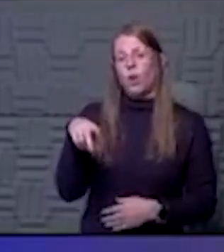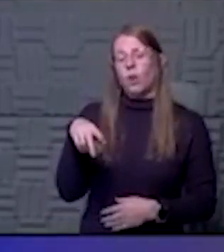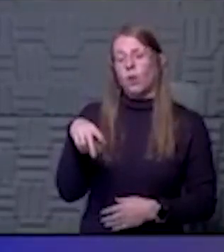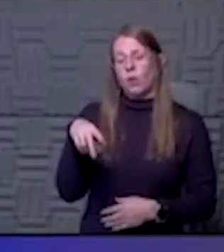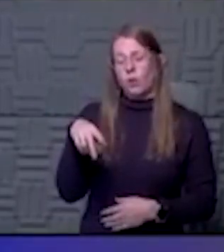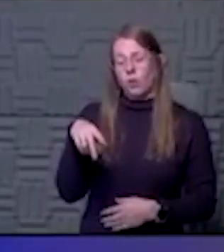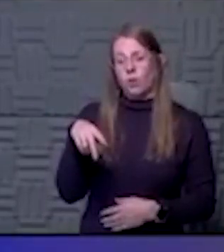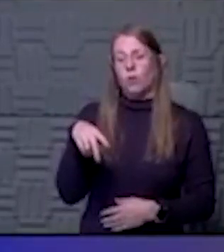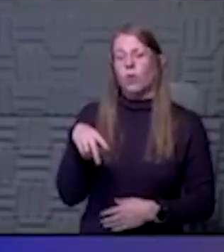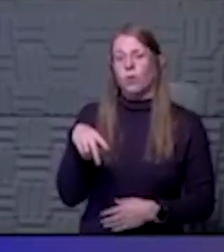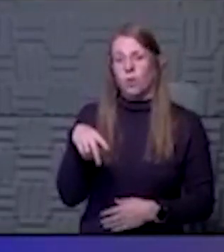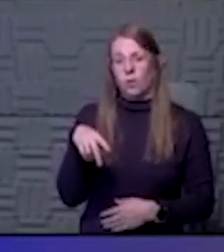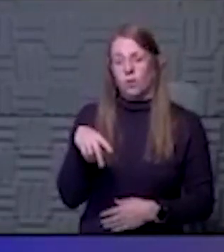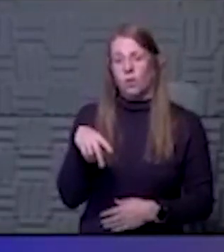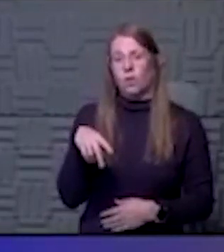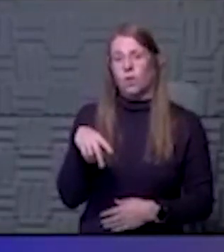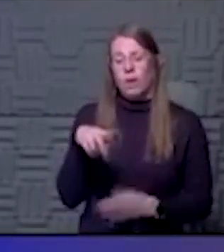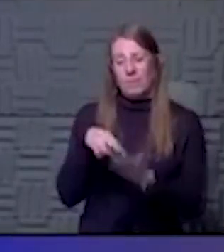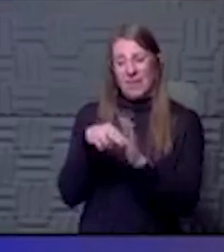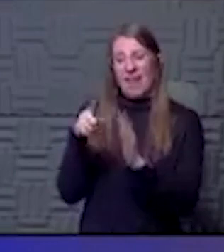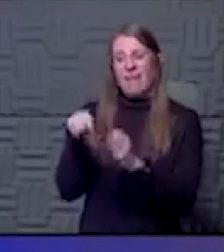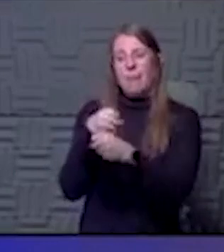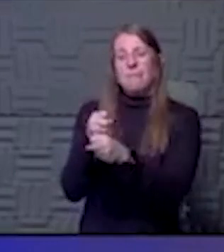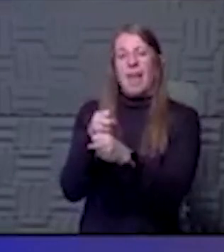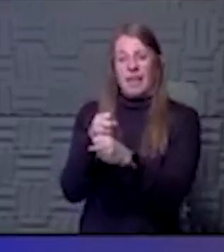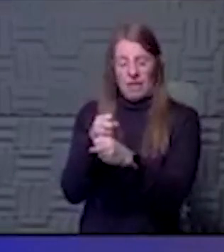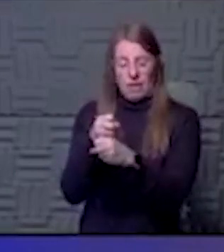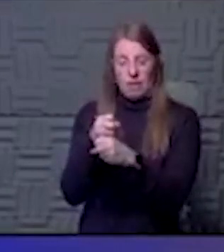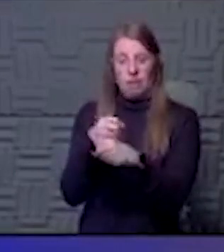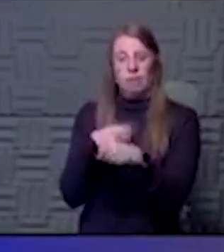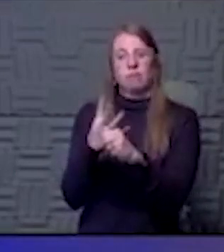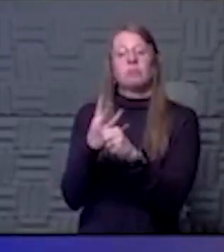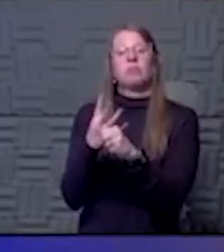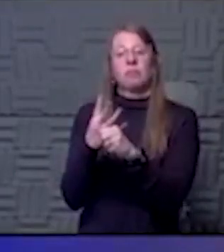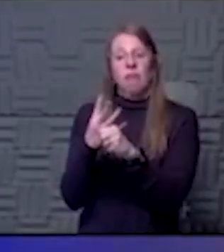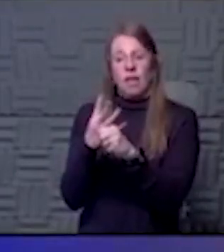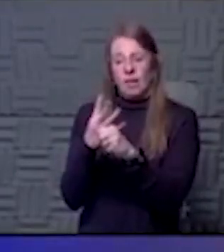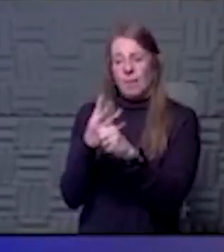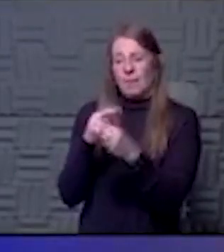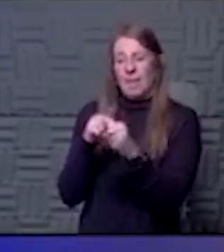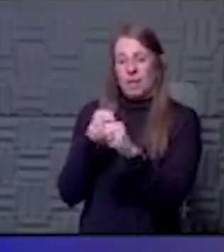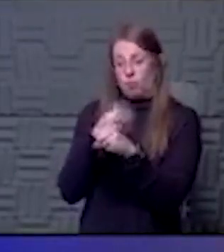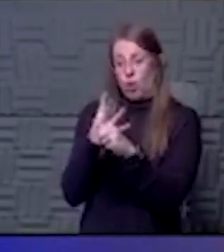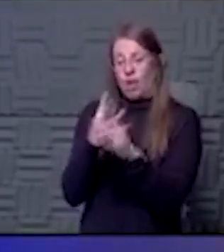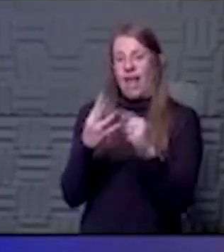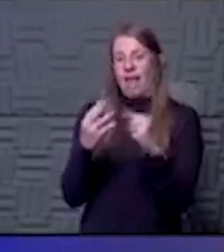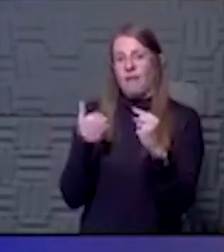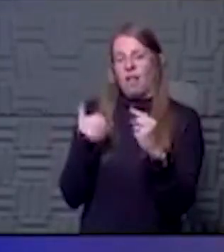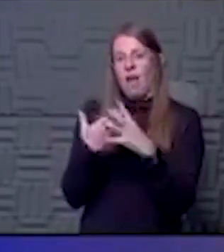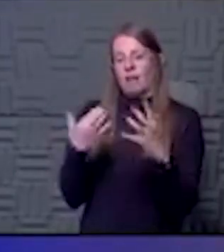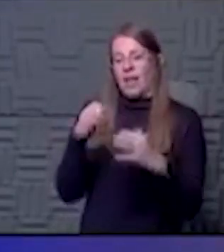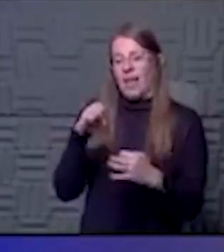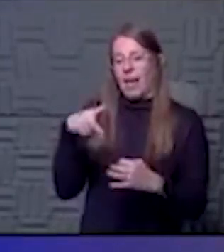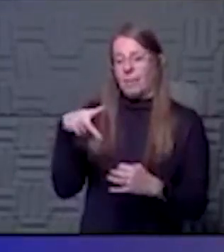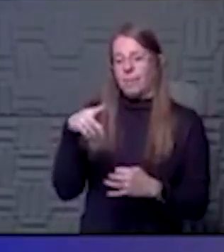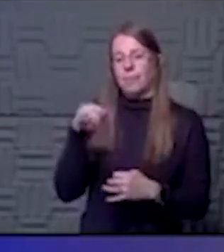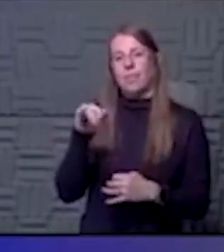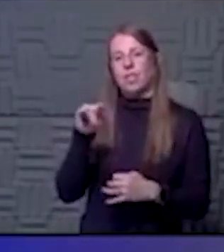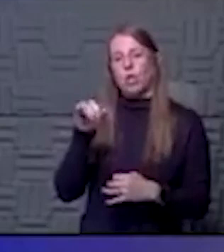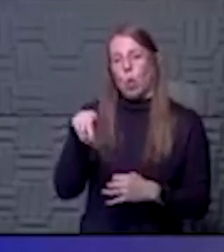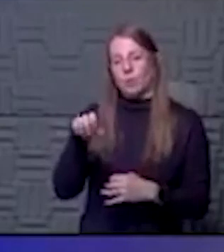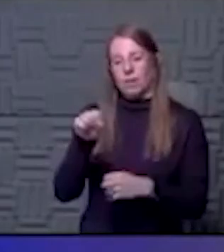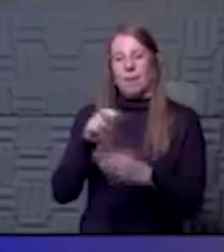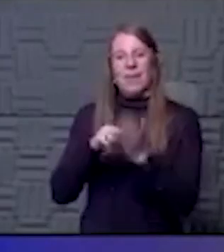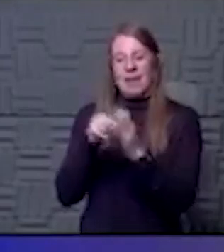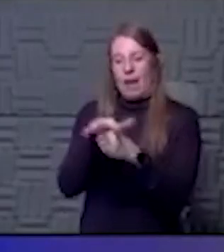actually making the spike protein. So then on that protein, you have a lot of epitopes or areas within that